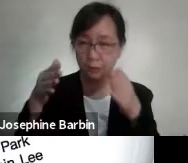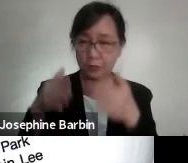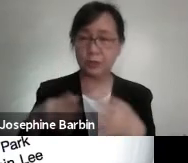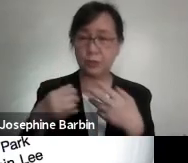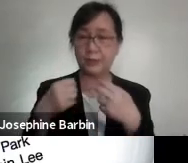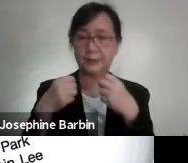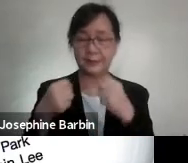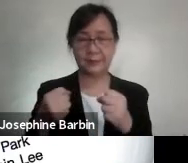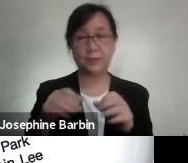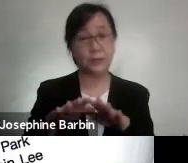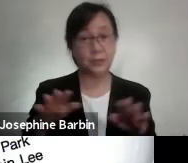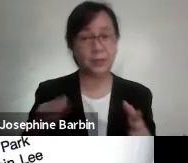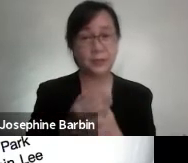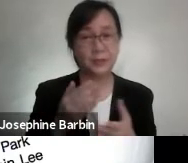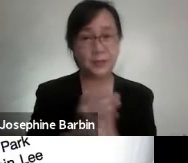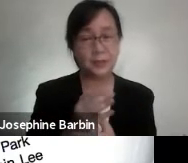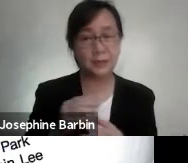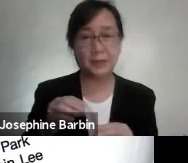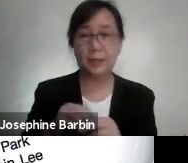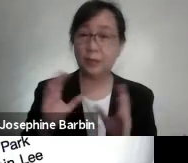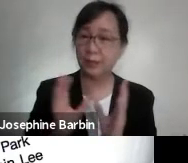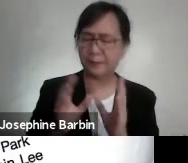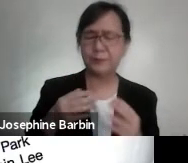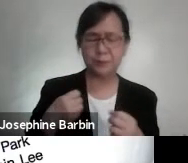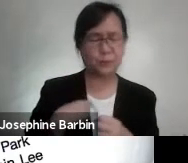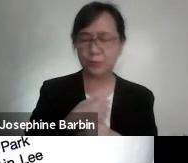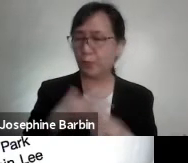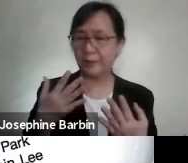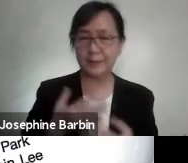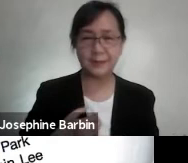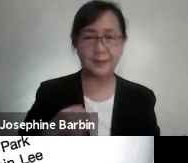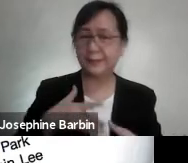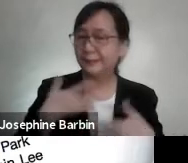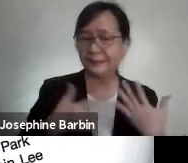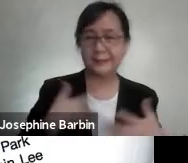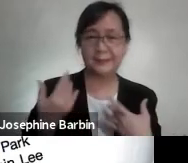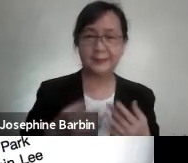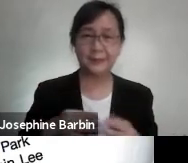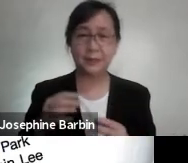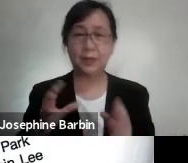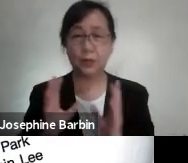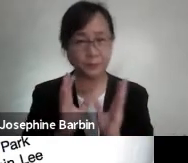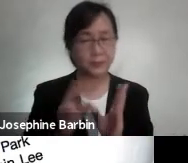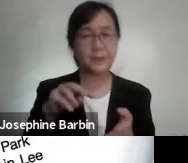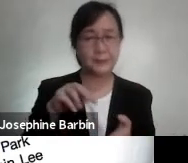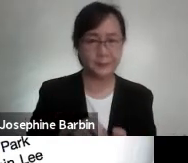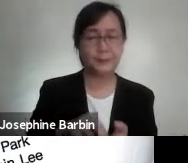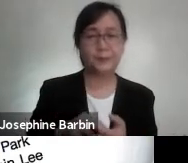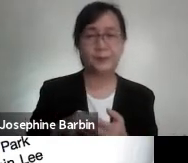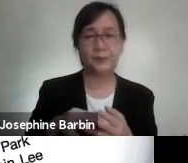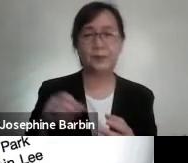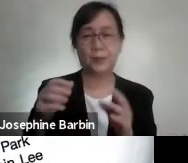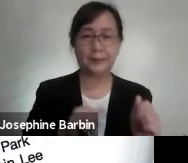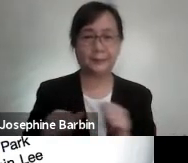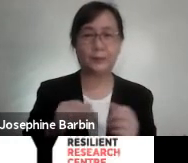community internationally, and I'm so excited that this community stands ready to activate General Comment 25.